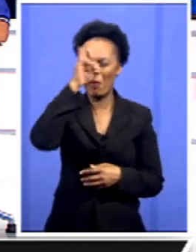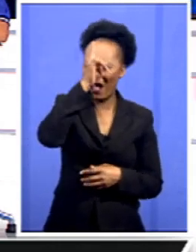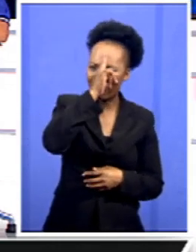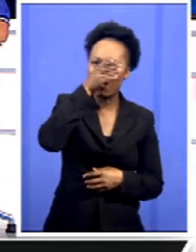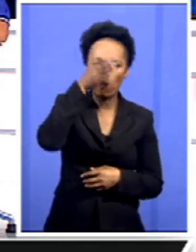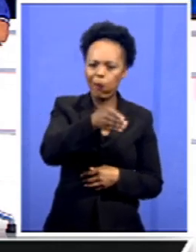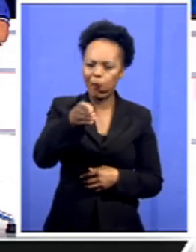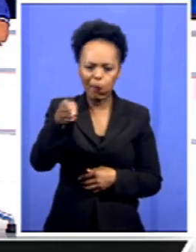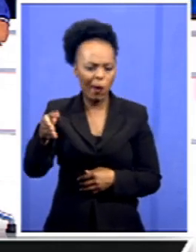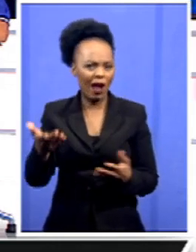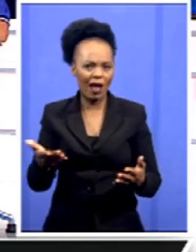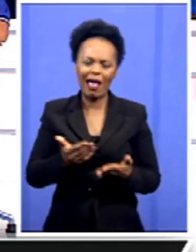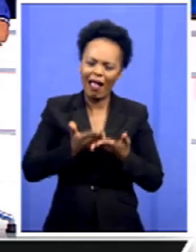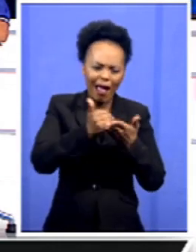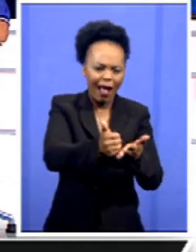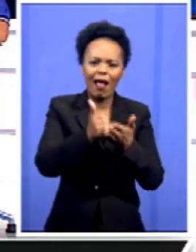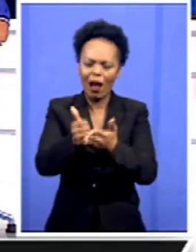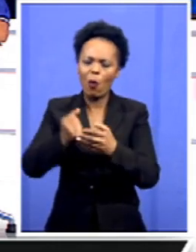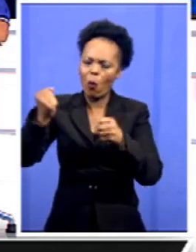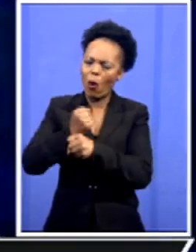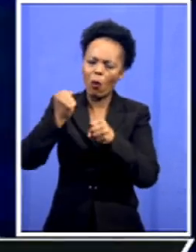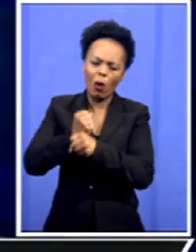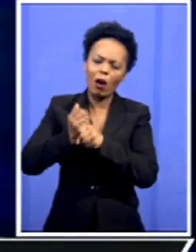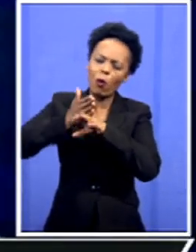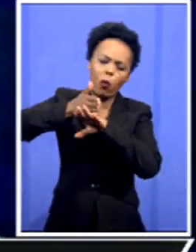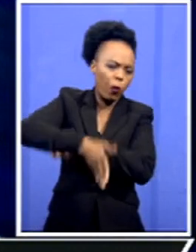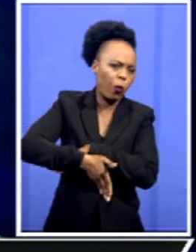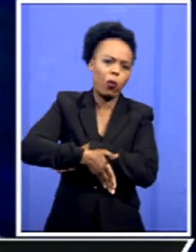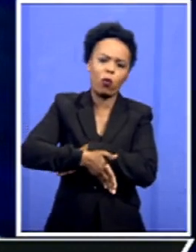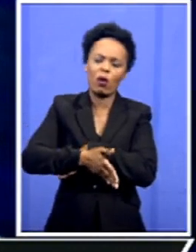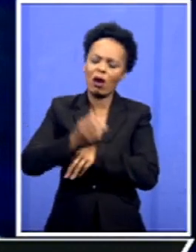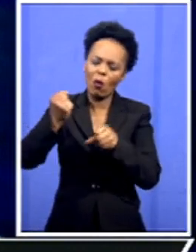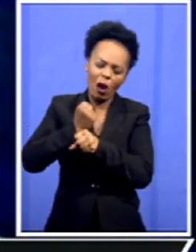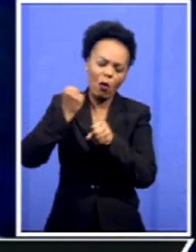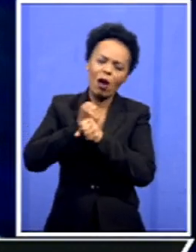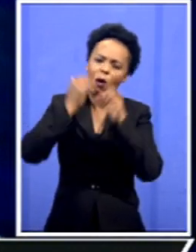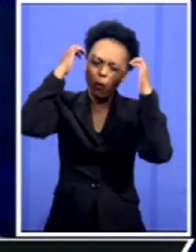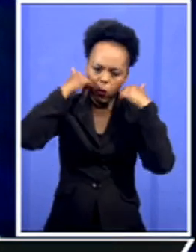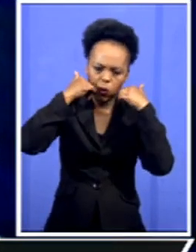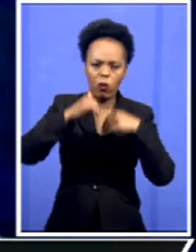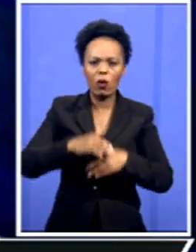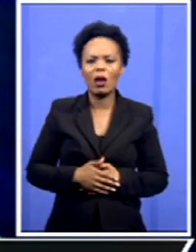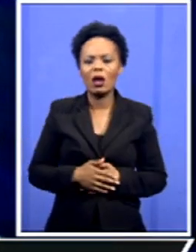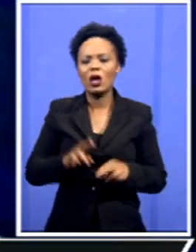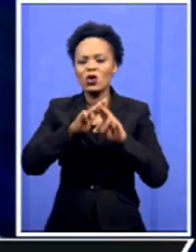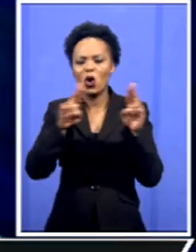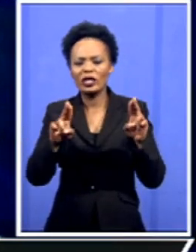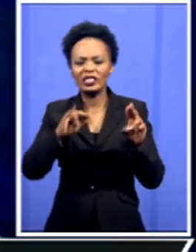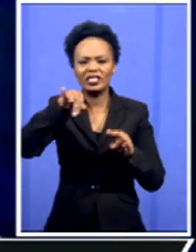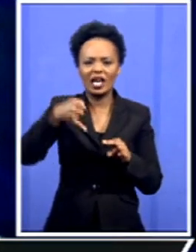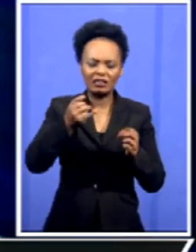he has been really working hard, not just to please whites